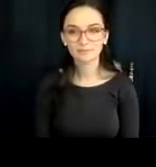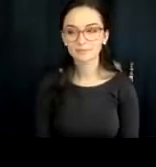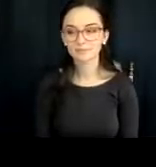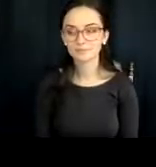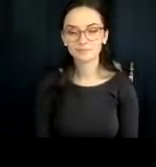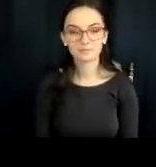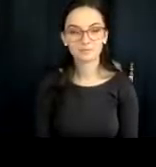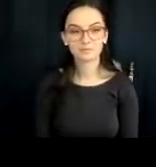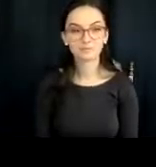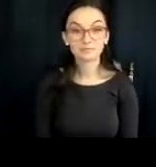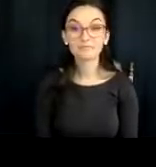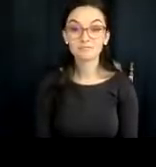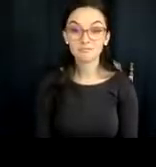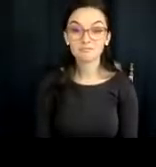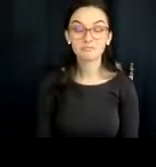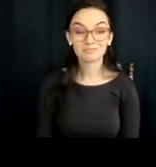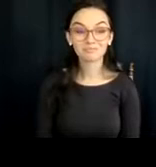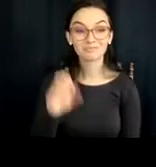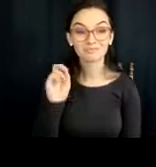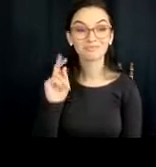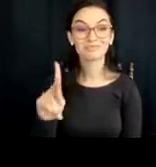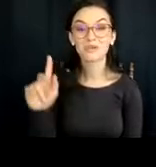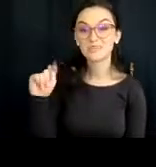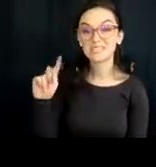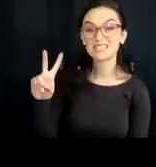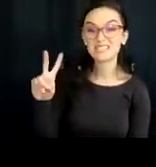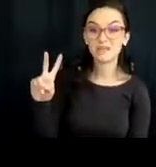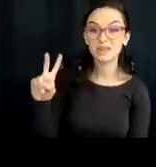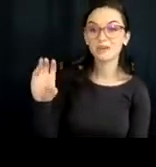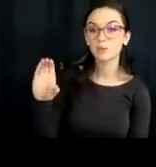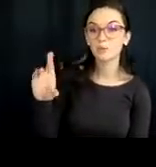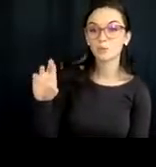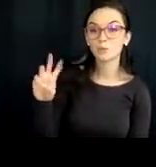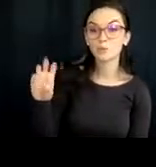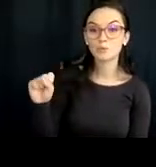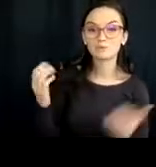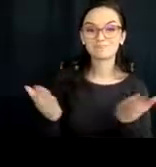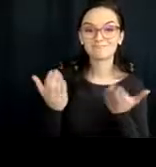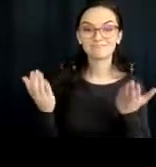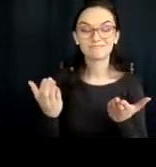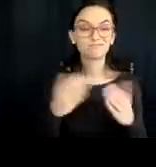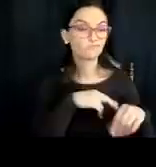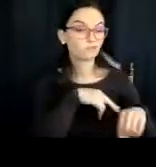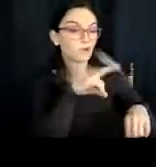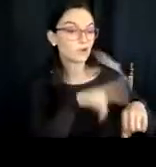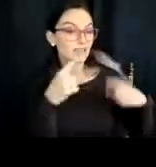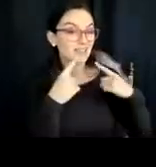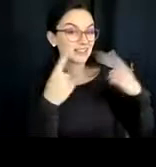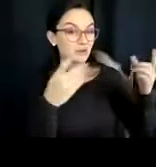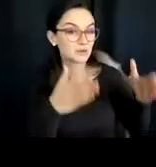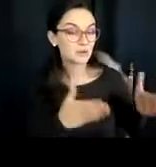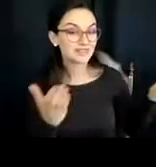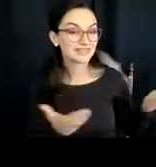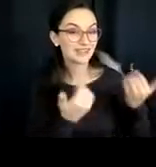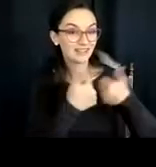Okay, so TV crews would be So in here. usually the announcers that are doing the game will be sitting down at